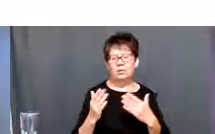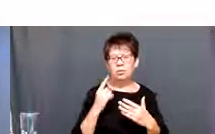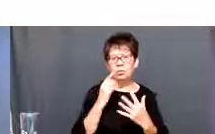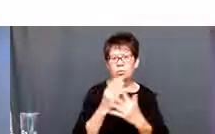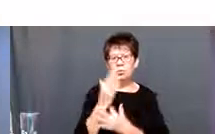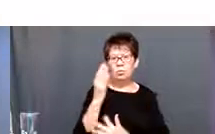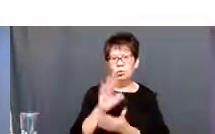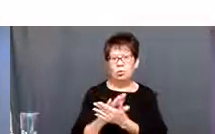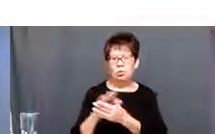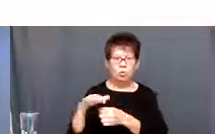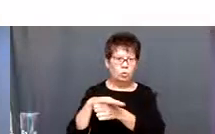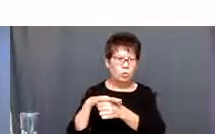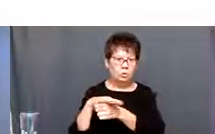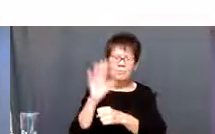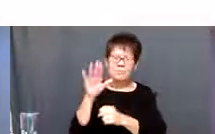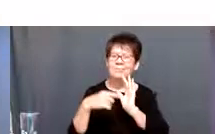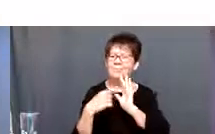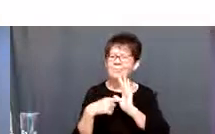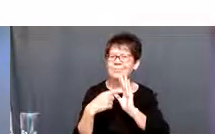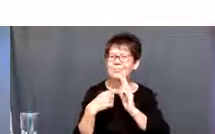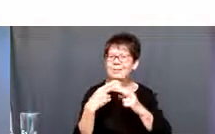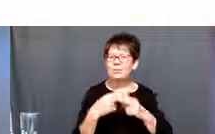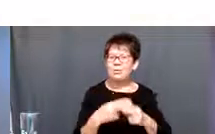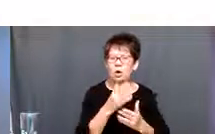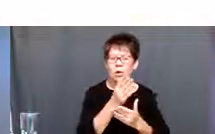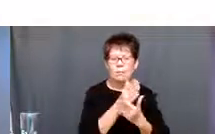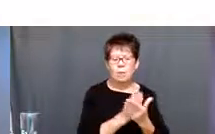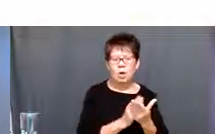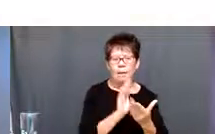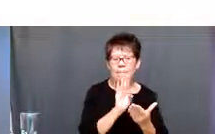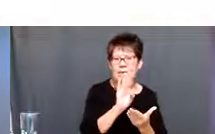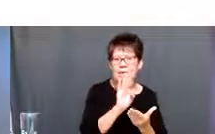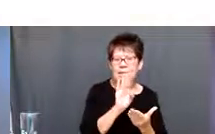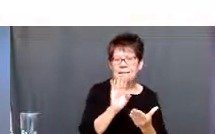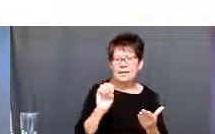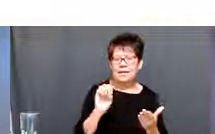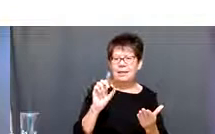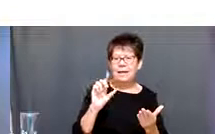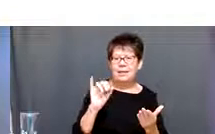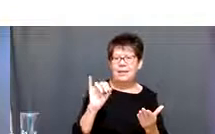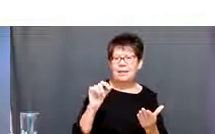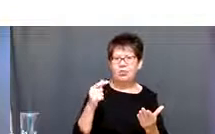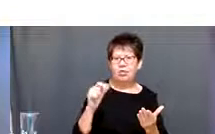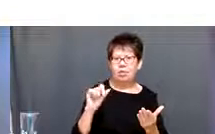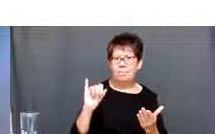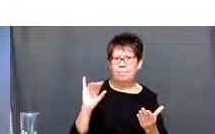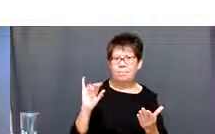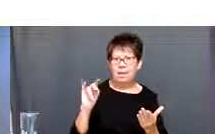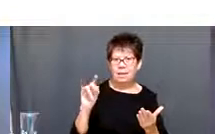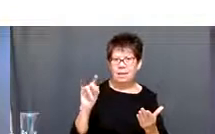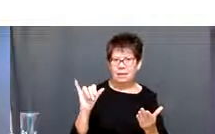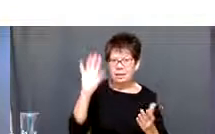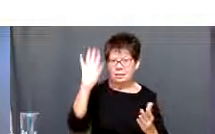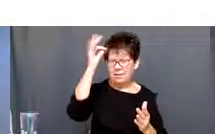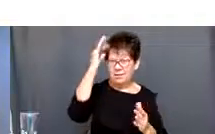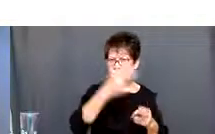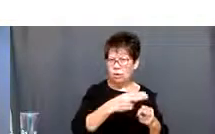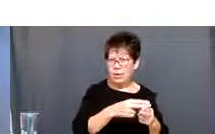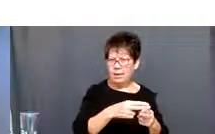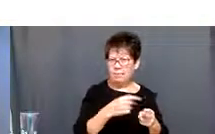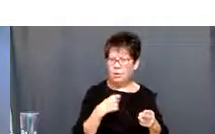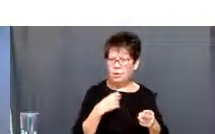district, but sometimes it's also called Part B eligibility. That's the federal term for it. So you might